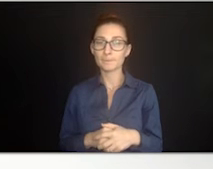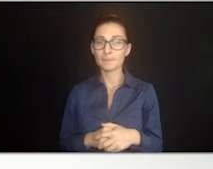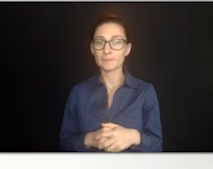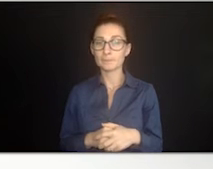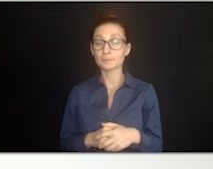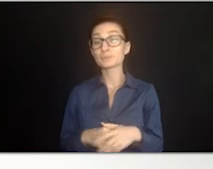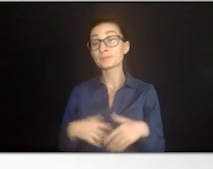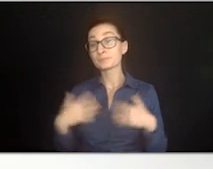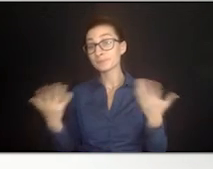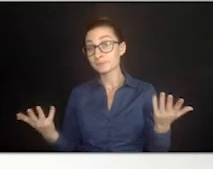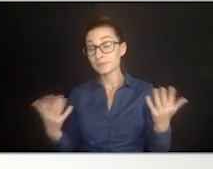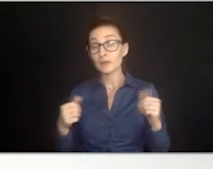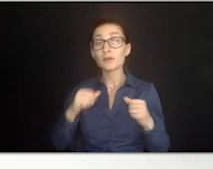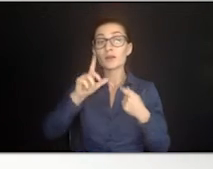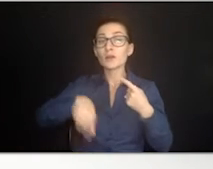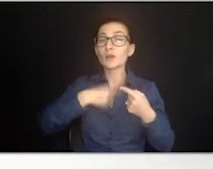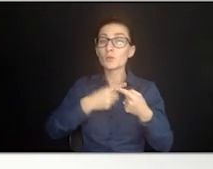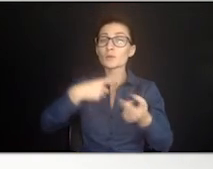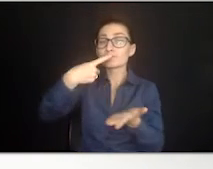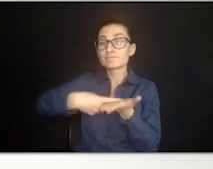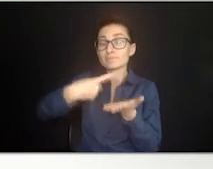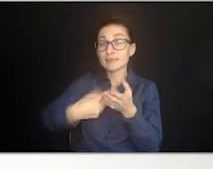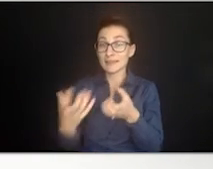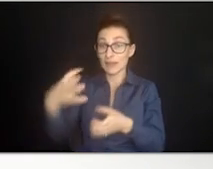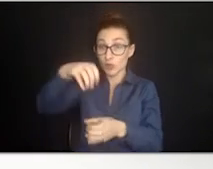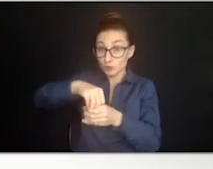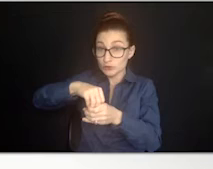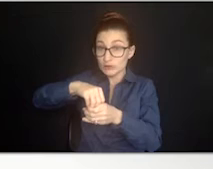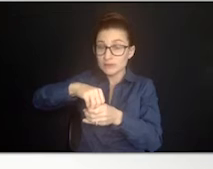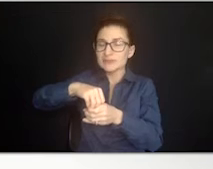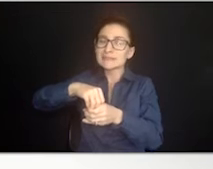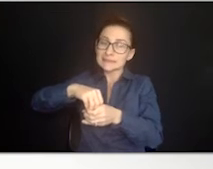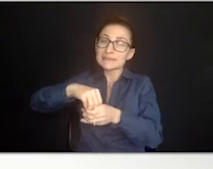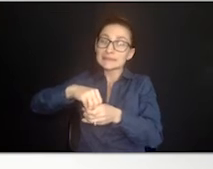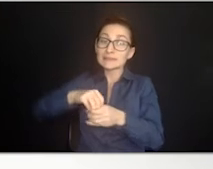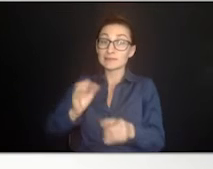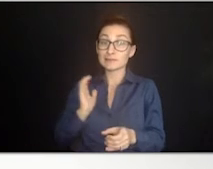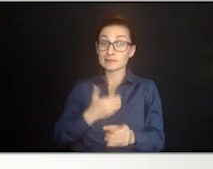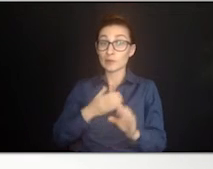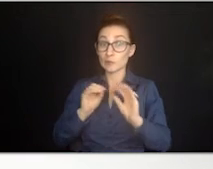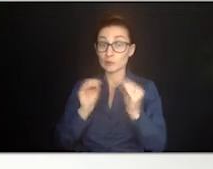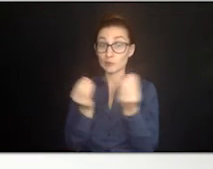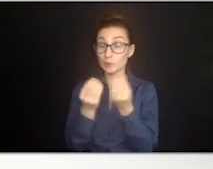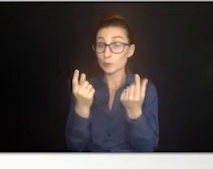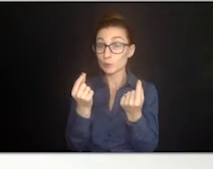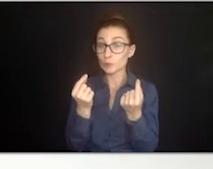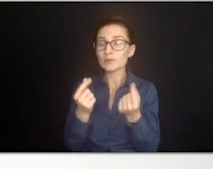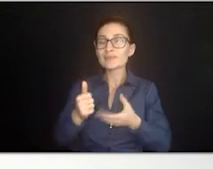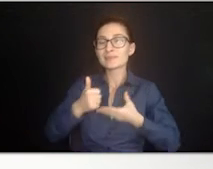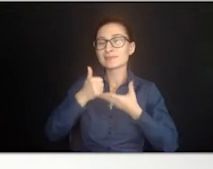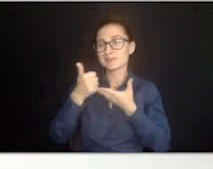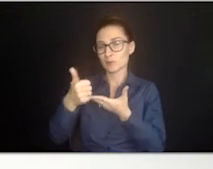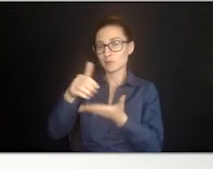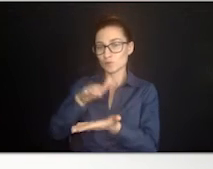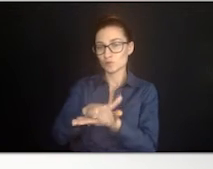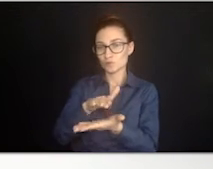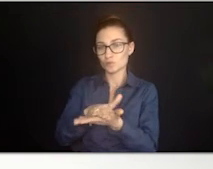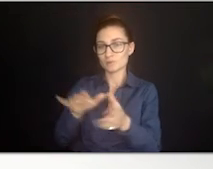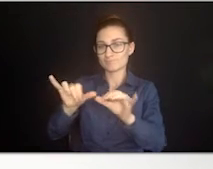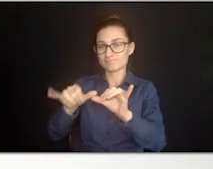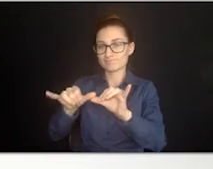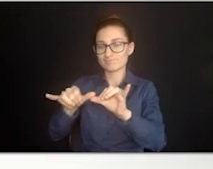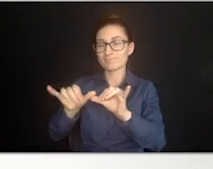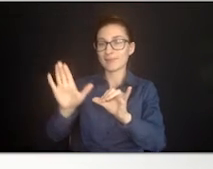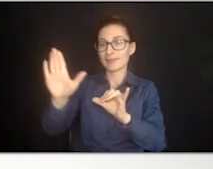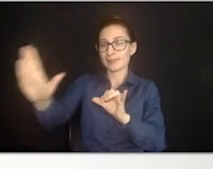Okay, so when we talk about inclusion as well, one of the things that our organization does is help schools measure their